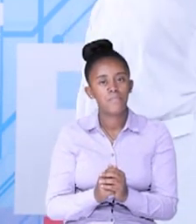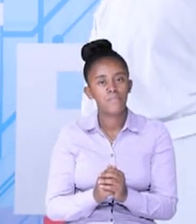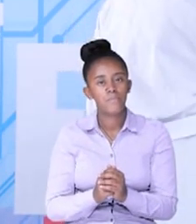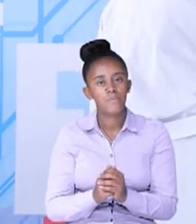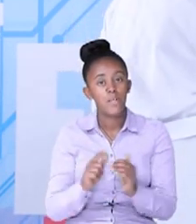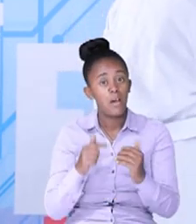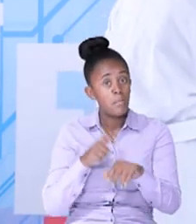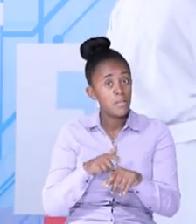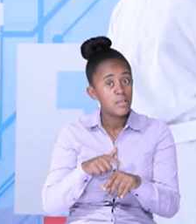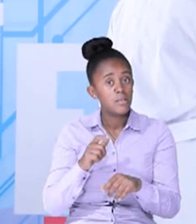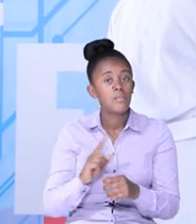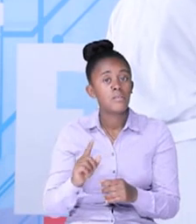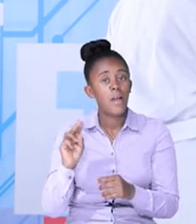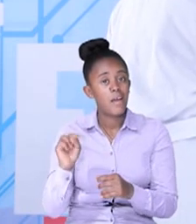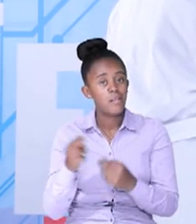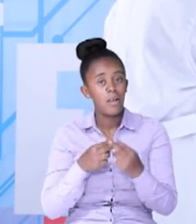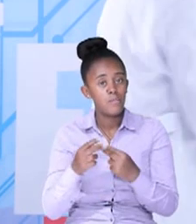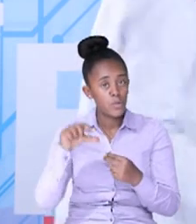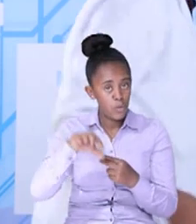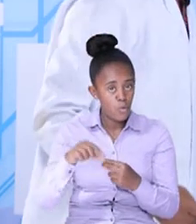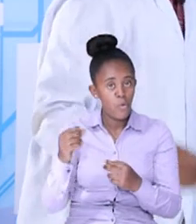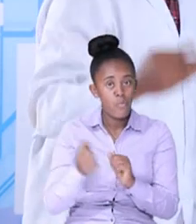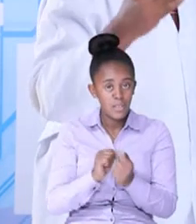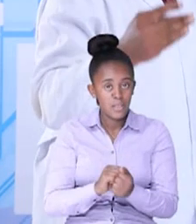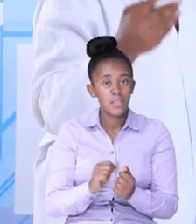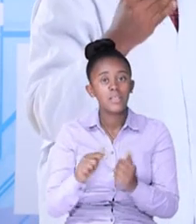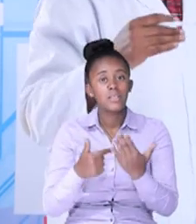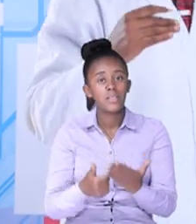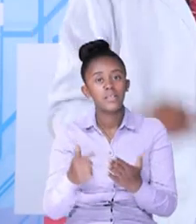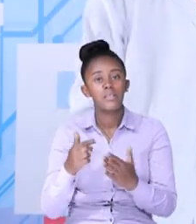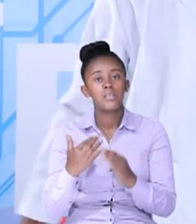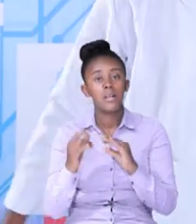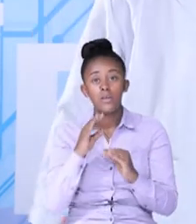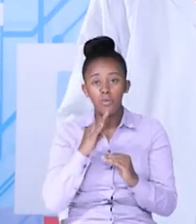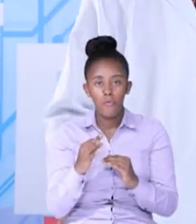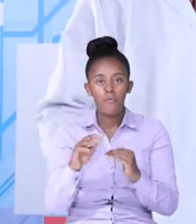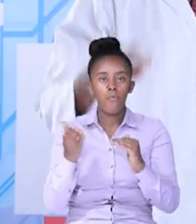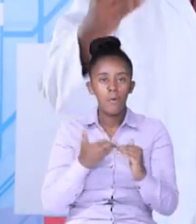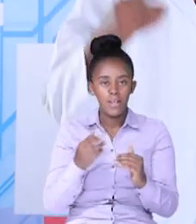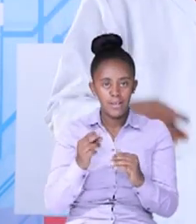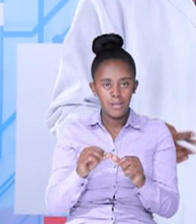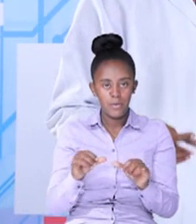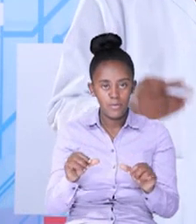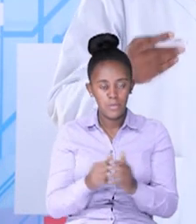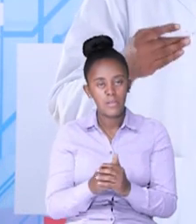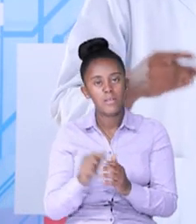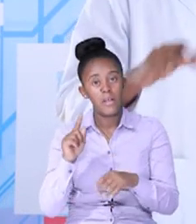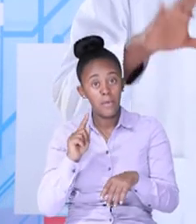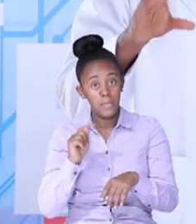magnitude. At this case, n times Q over change in t. The rate of flow of charge per unit time t.